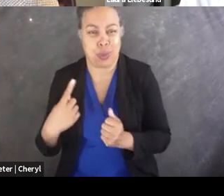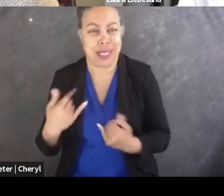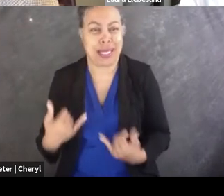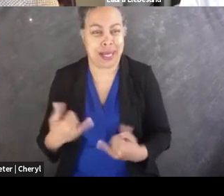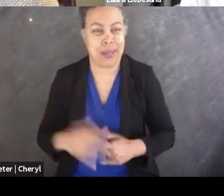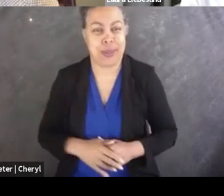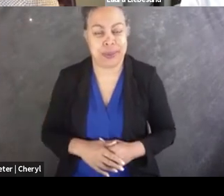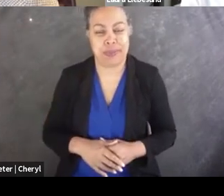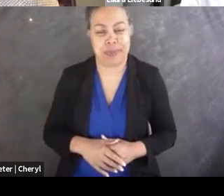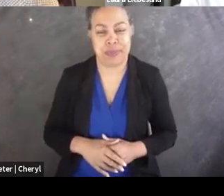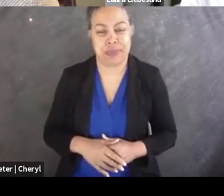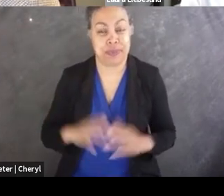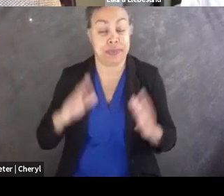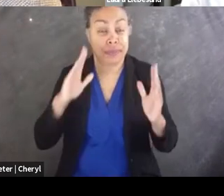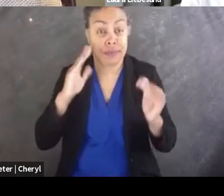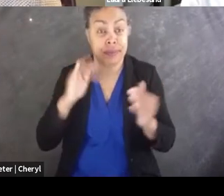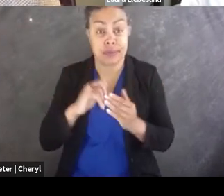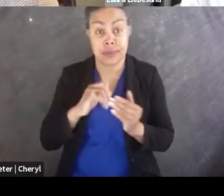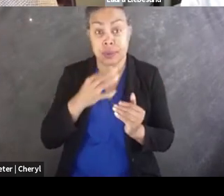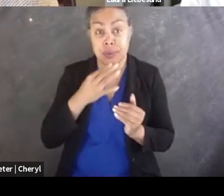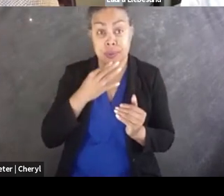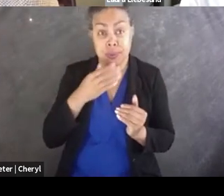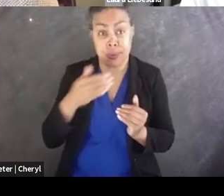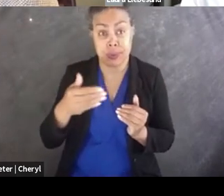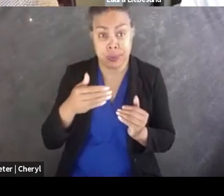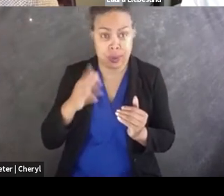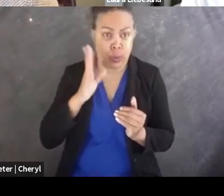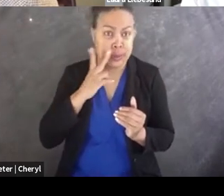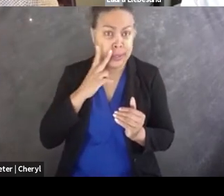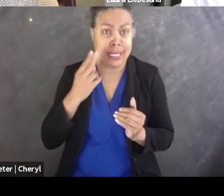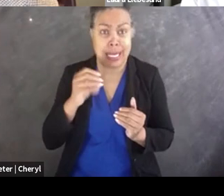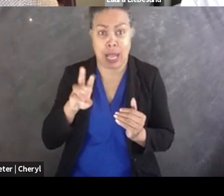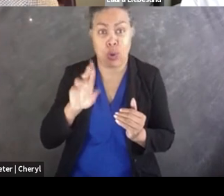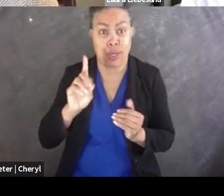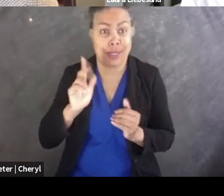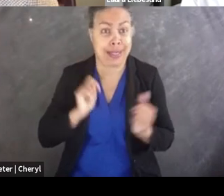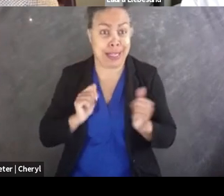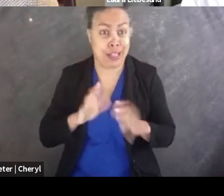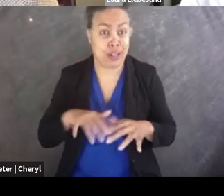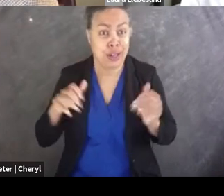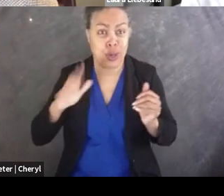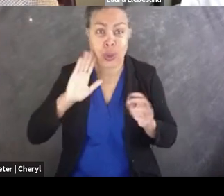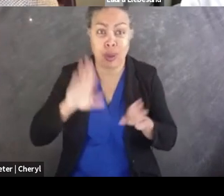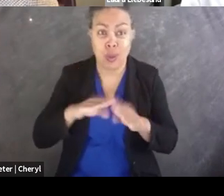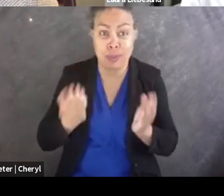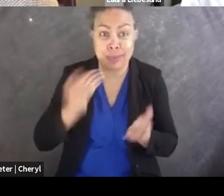And hopefully very soon we'll see the Howard Theater reopen once again.